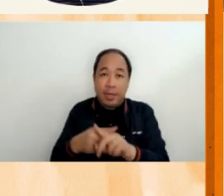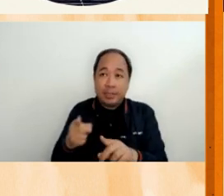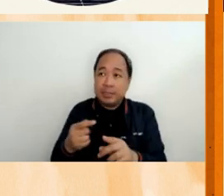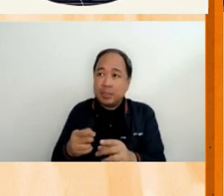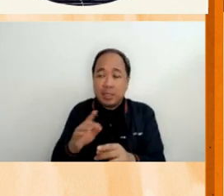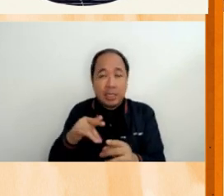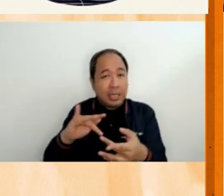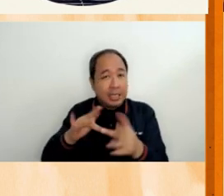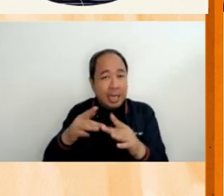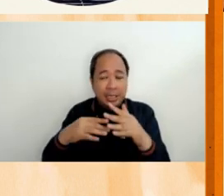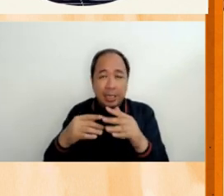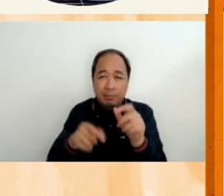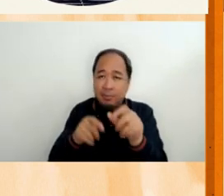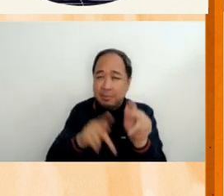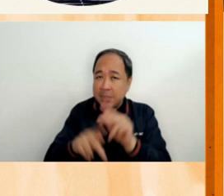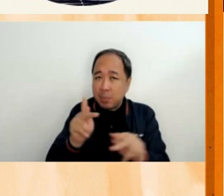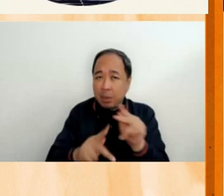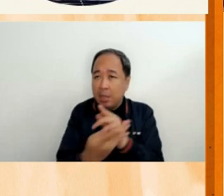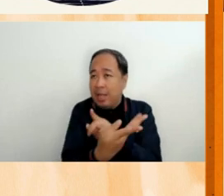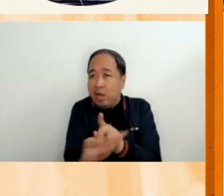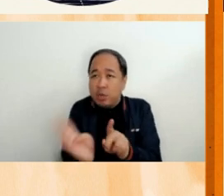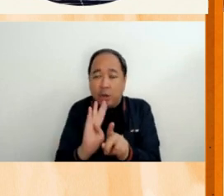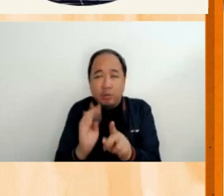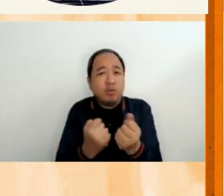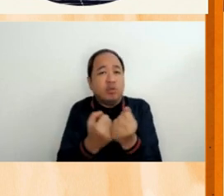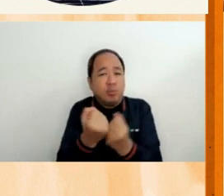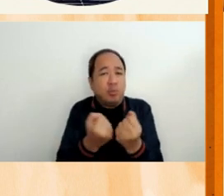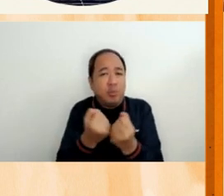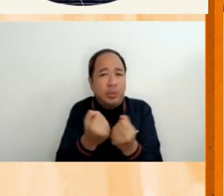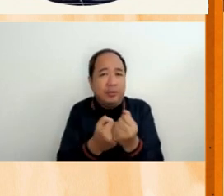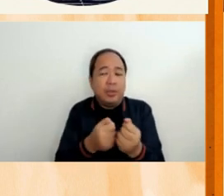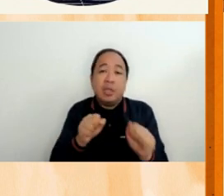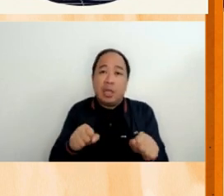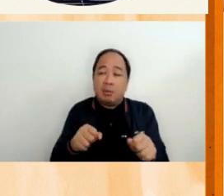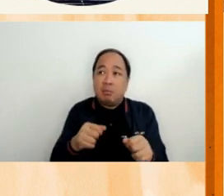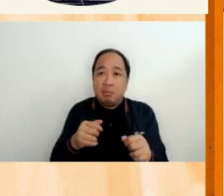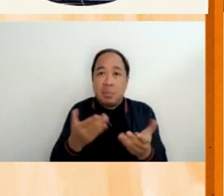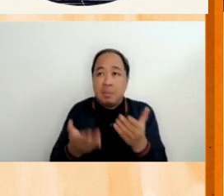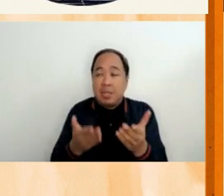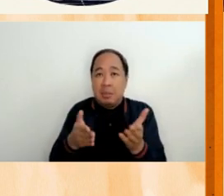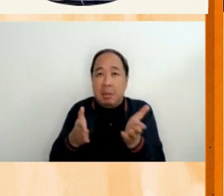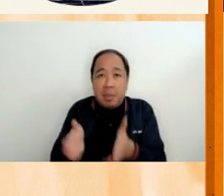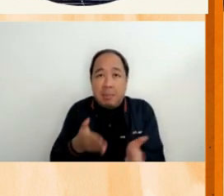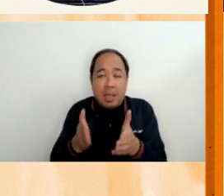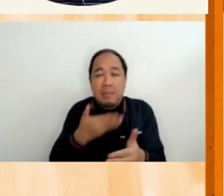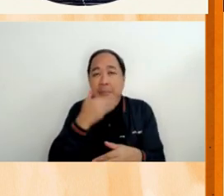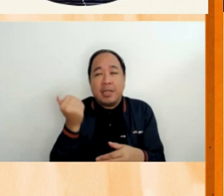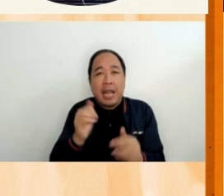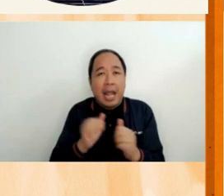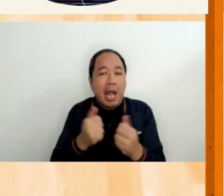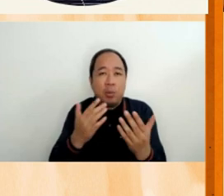networks so that they will be better prepared to overcome obstacles and act independently in the world.